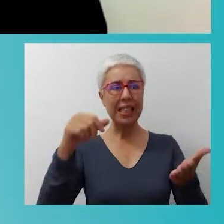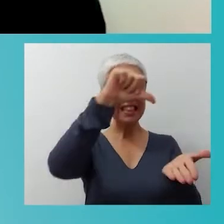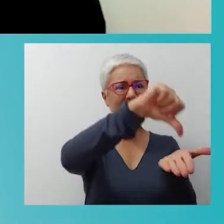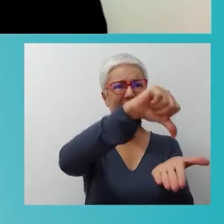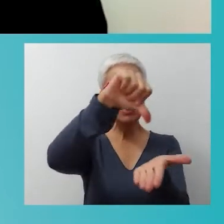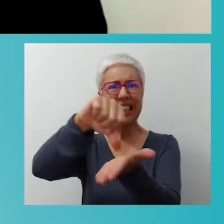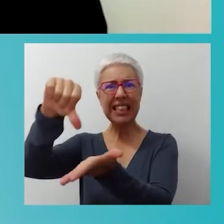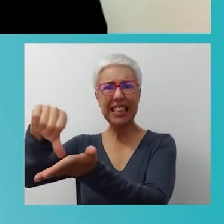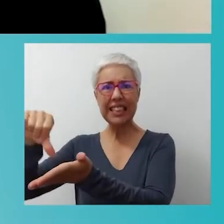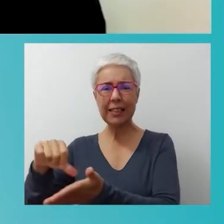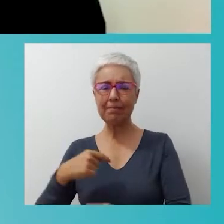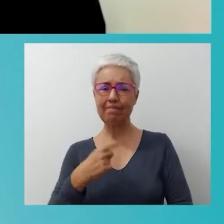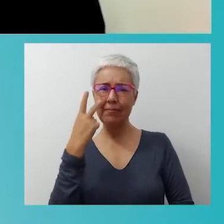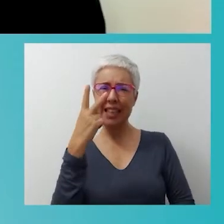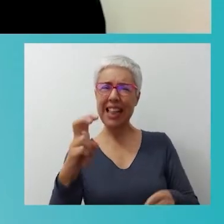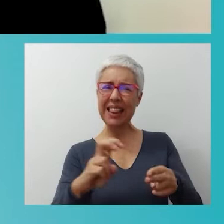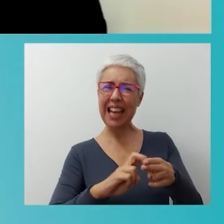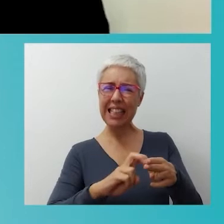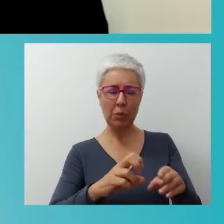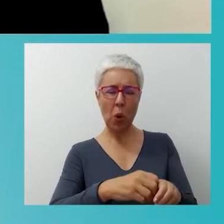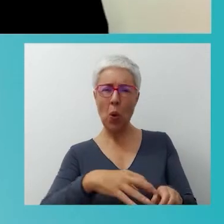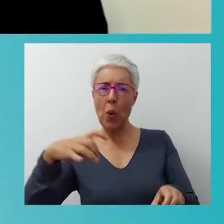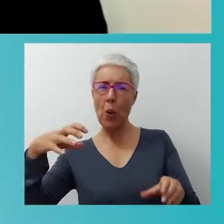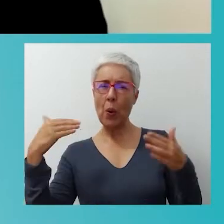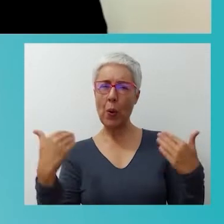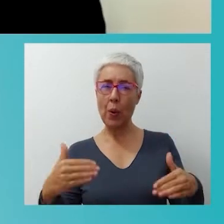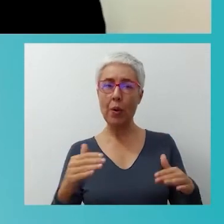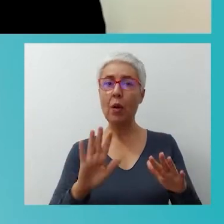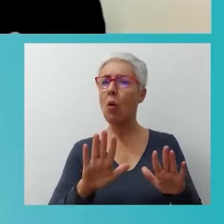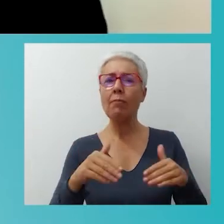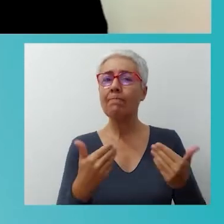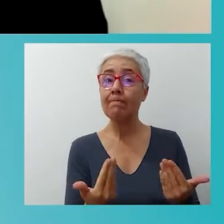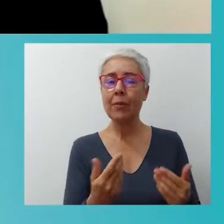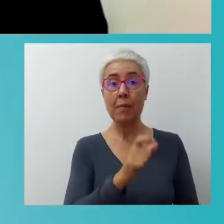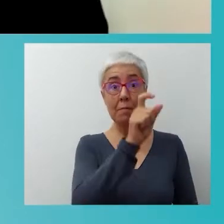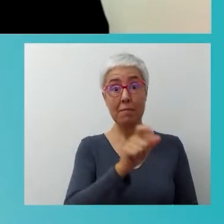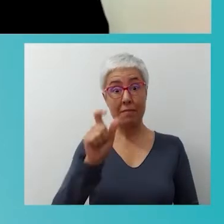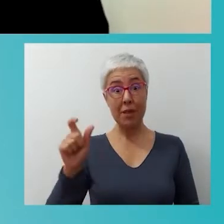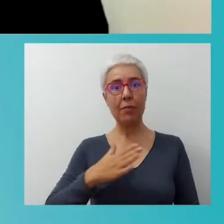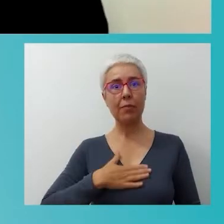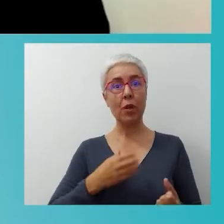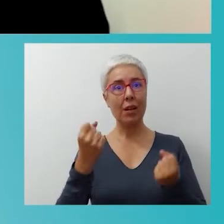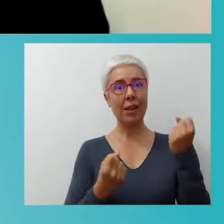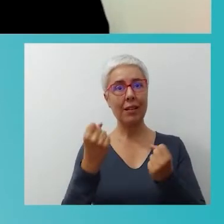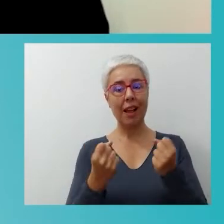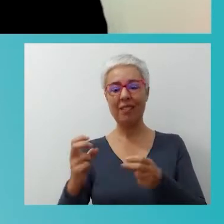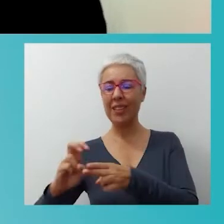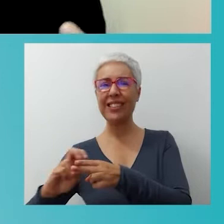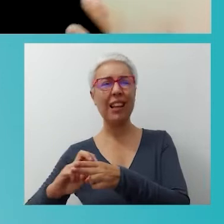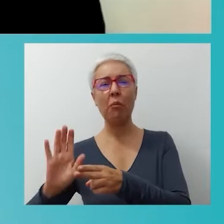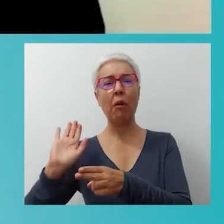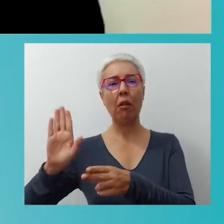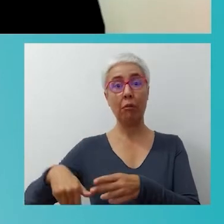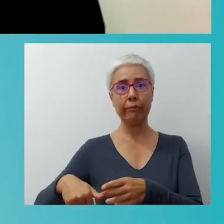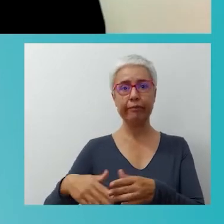problem. Transport emissions. Most employees keep going to work by car, and they are suffering from stress, but